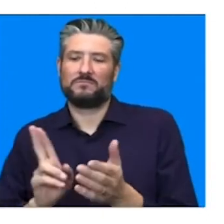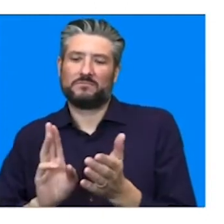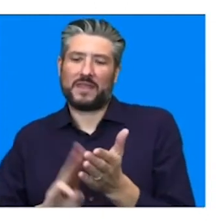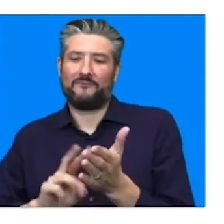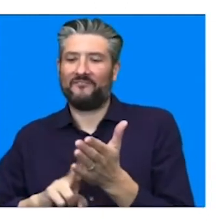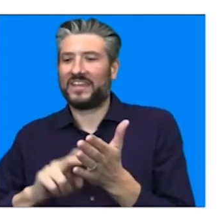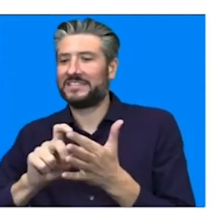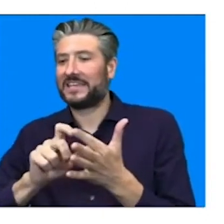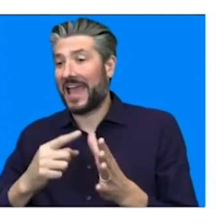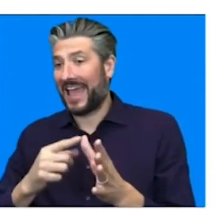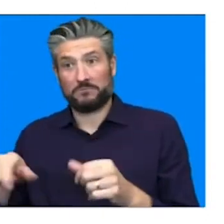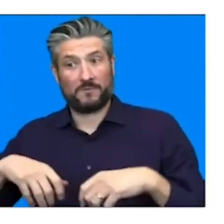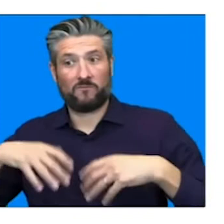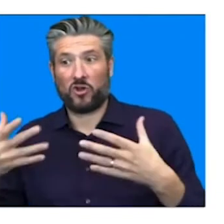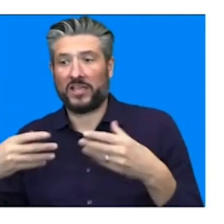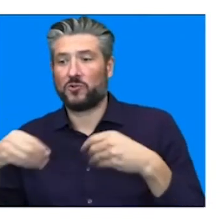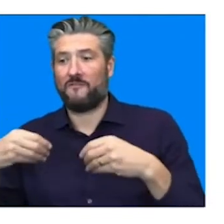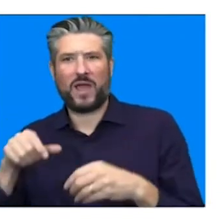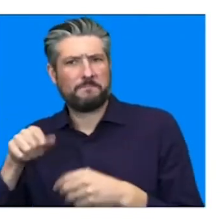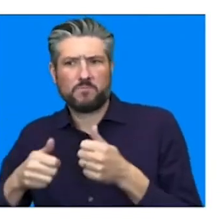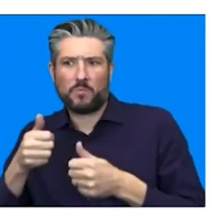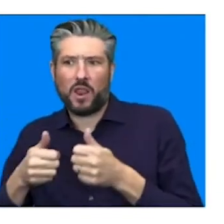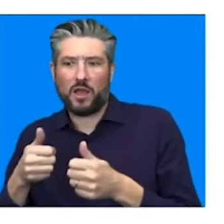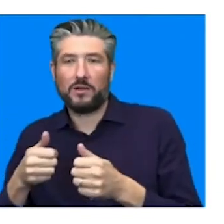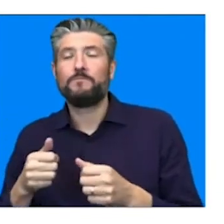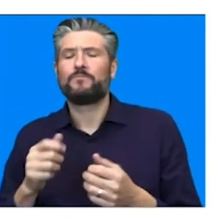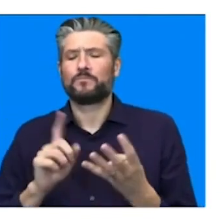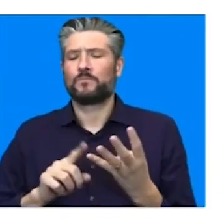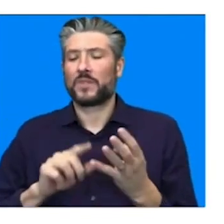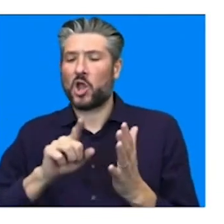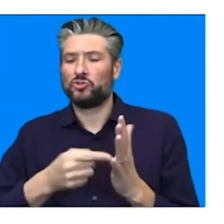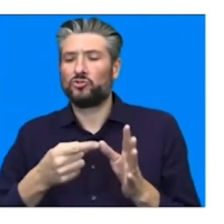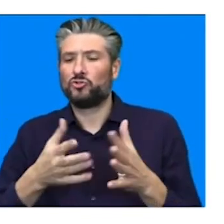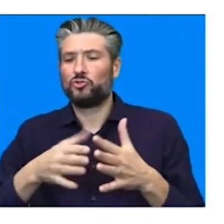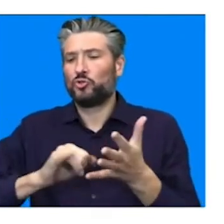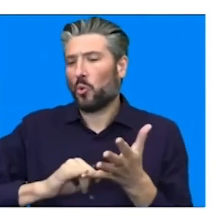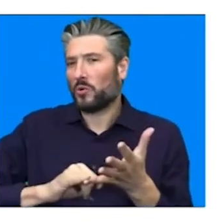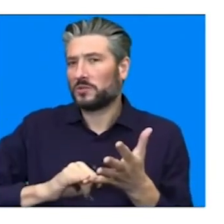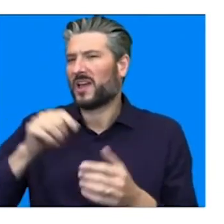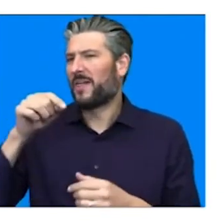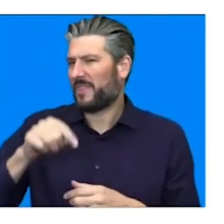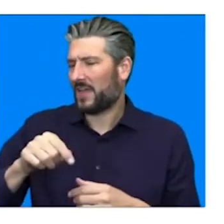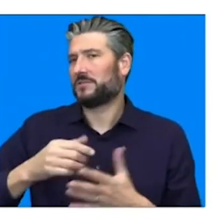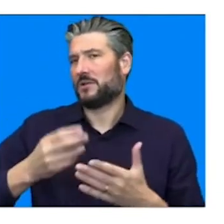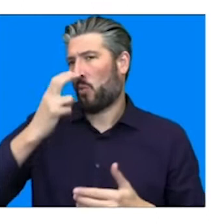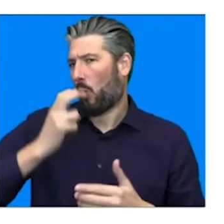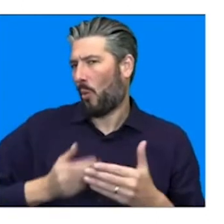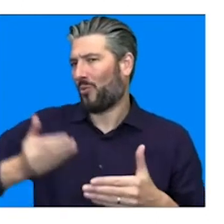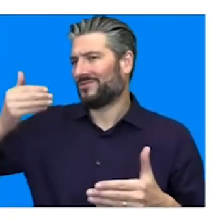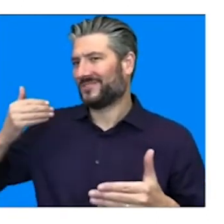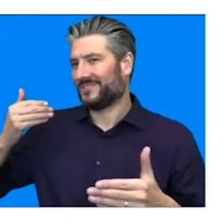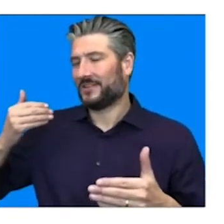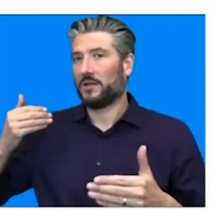very effective and very popular, and JAWS, which is the oldest and most well-established screen reader. It's also very